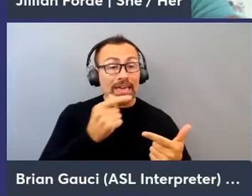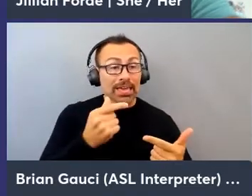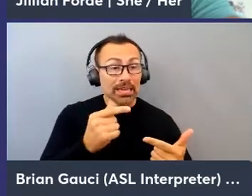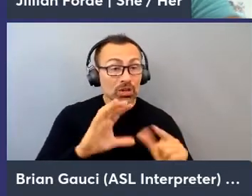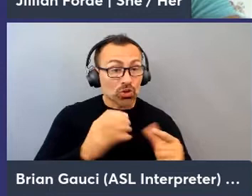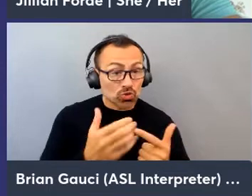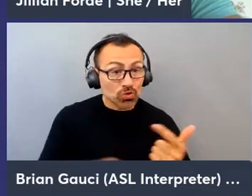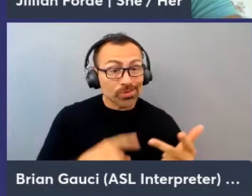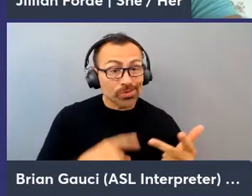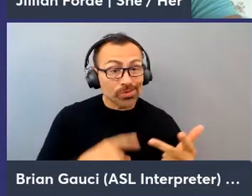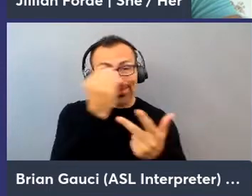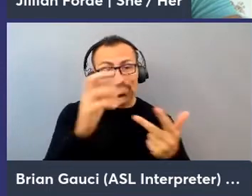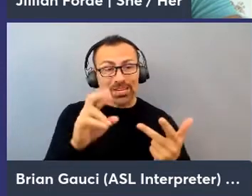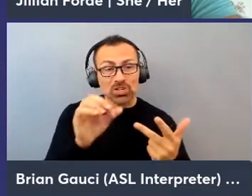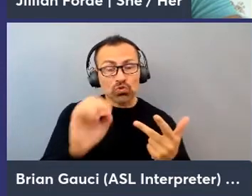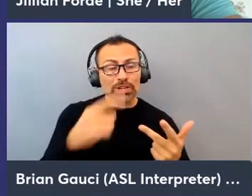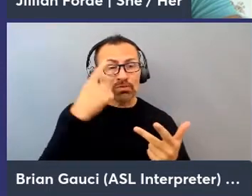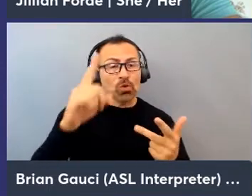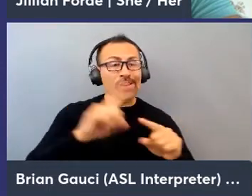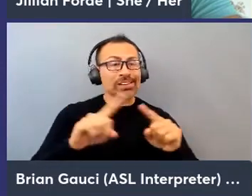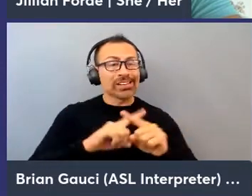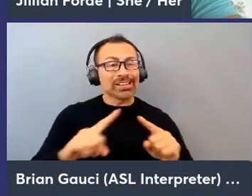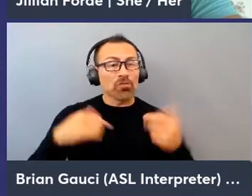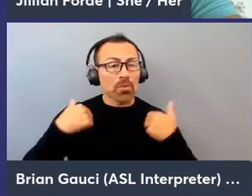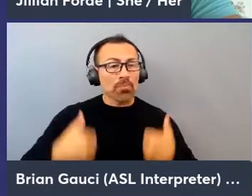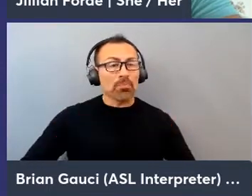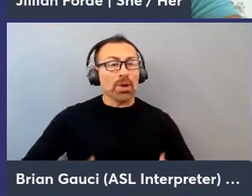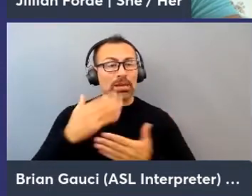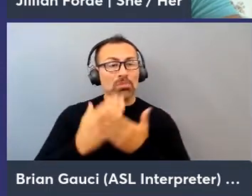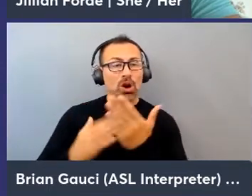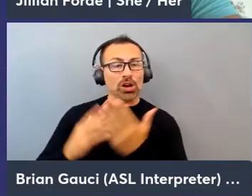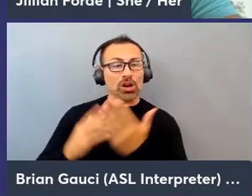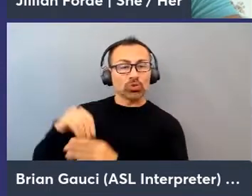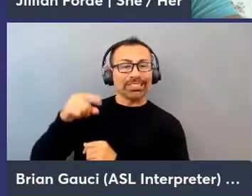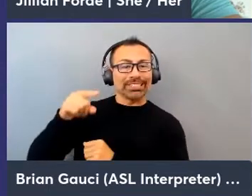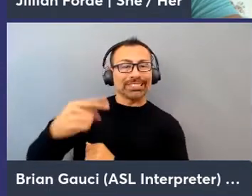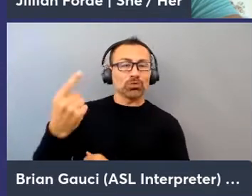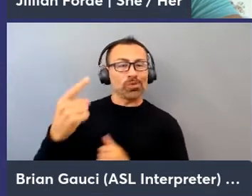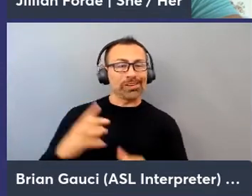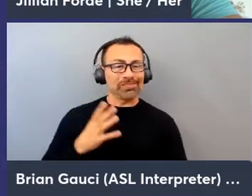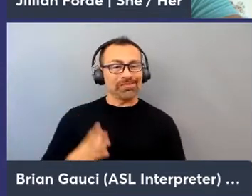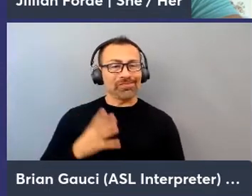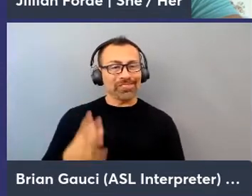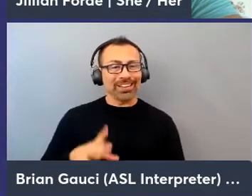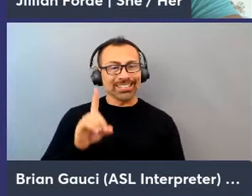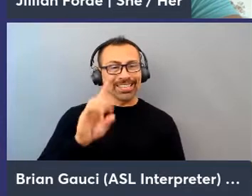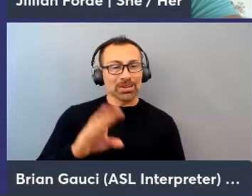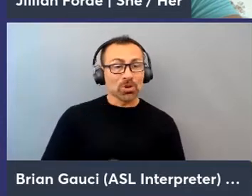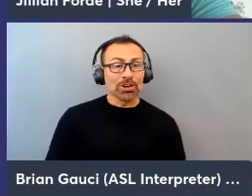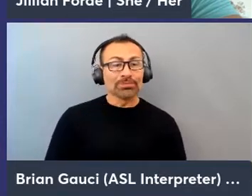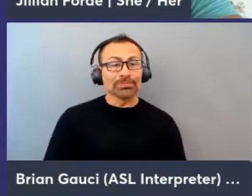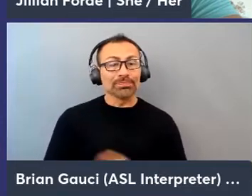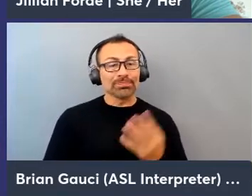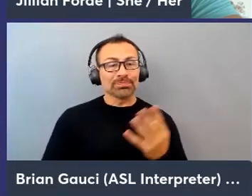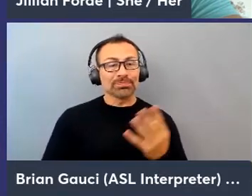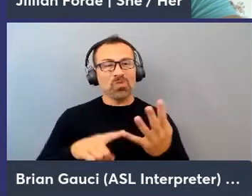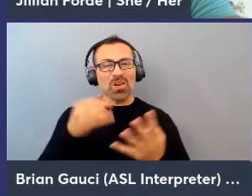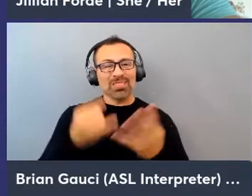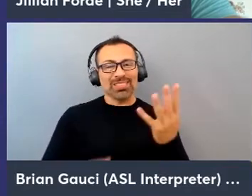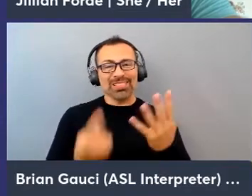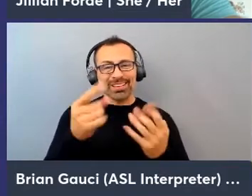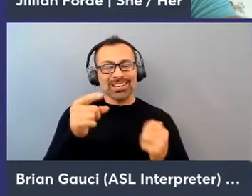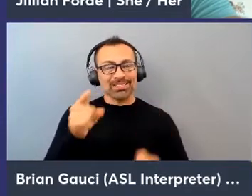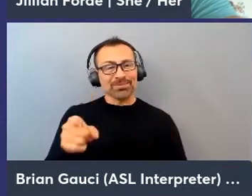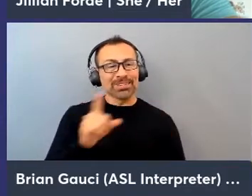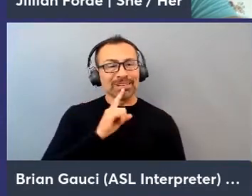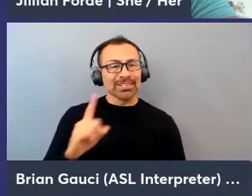different body parts in this one fancy dashboard. The last one I want to show you is basically this business